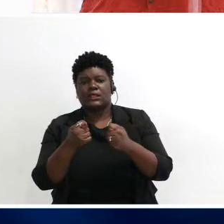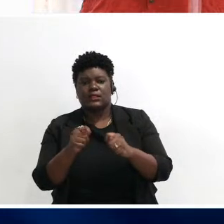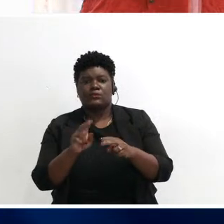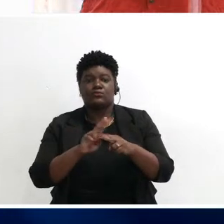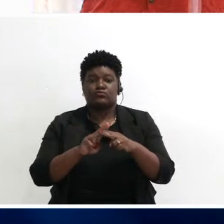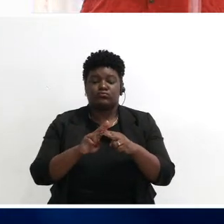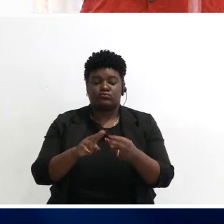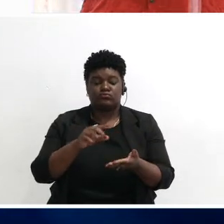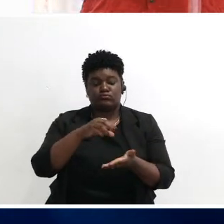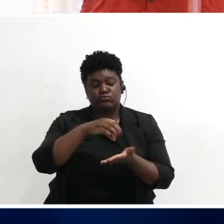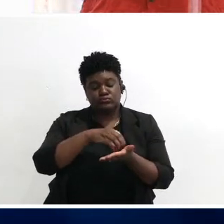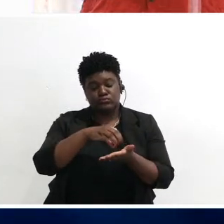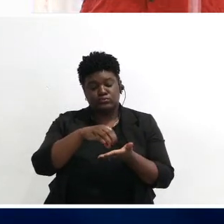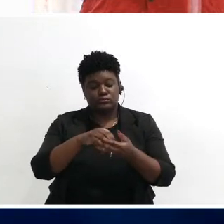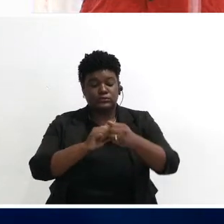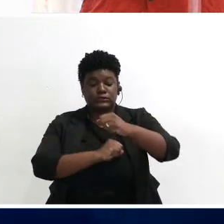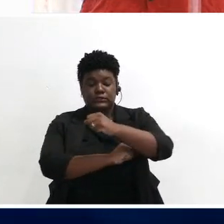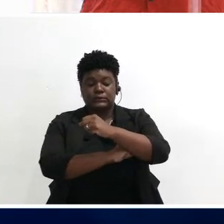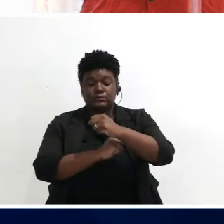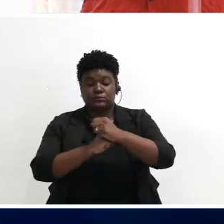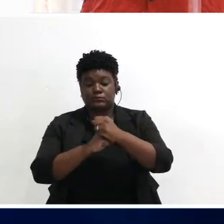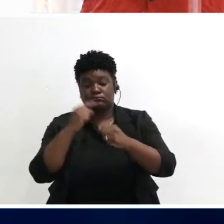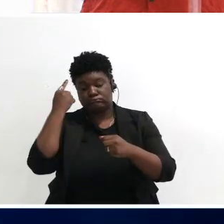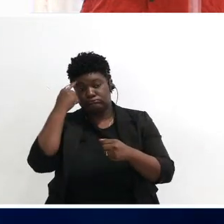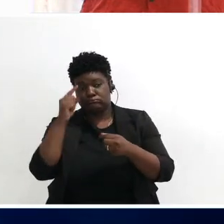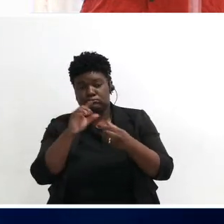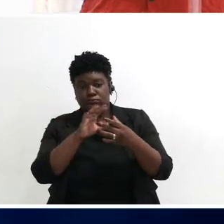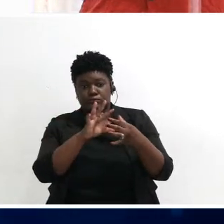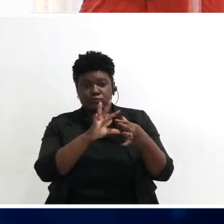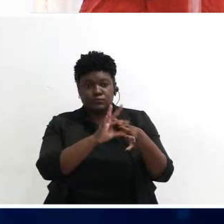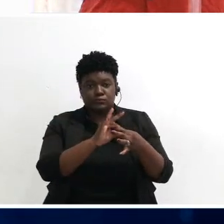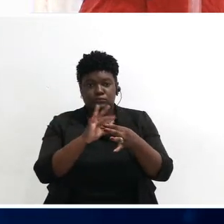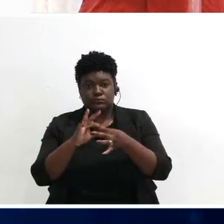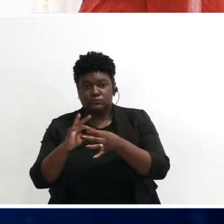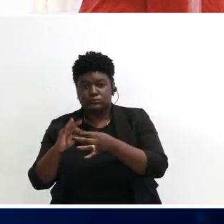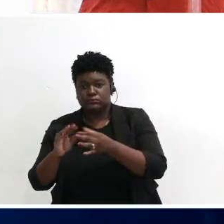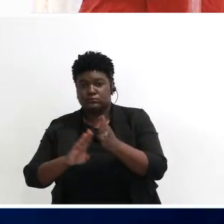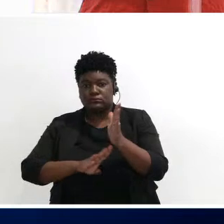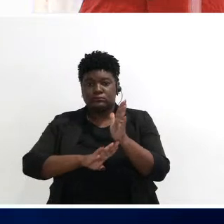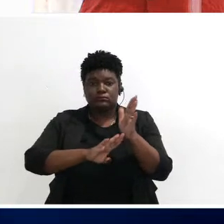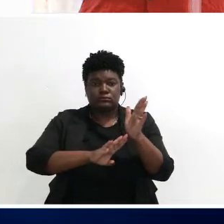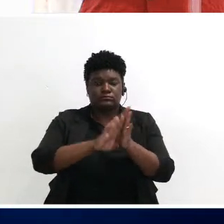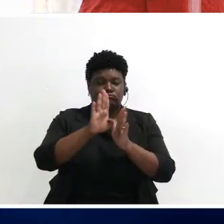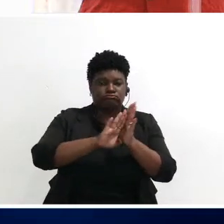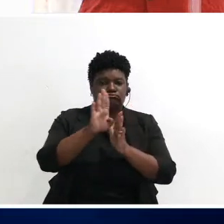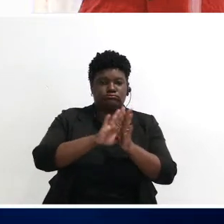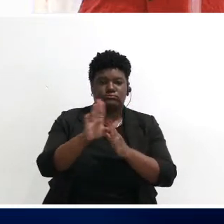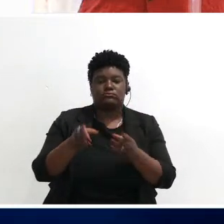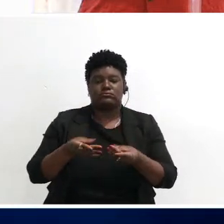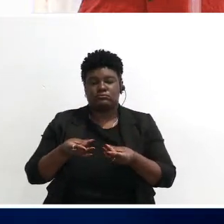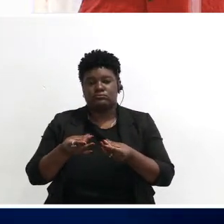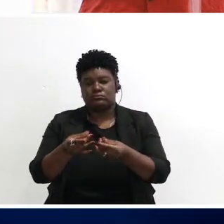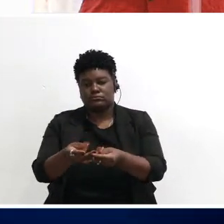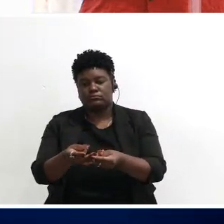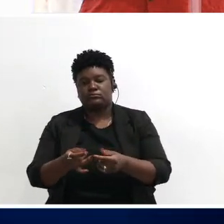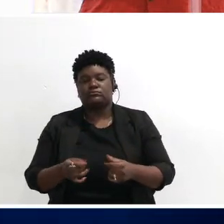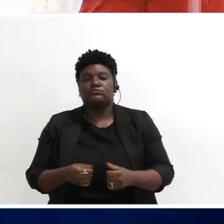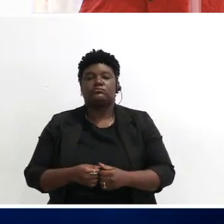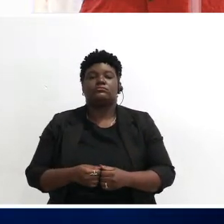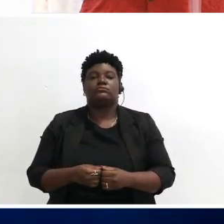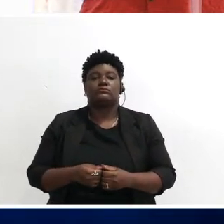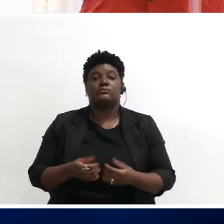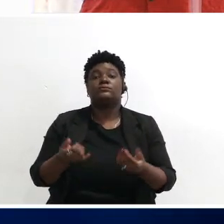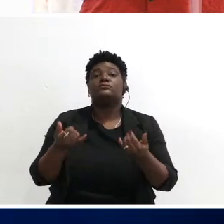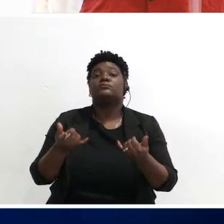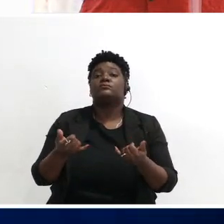chips above them. And in this case, it's a combination. It's